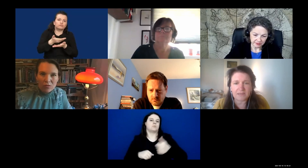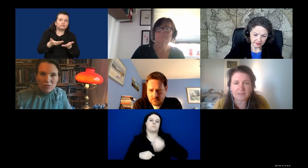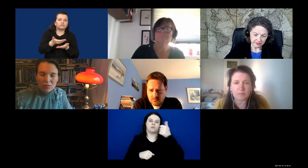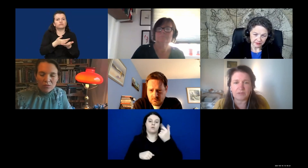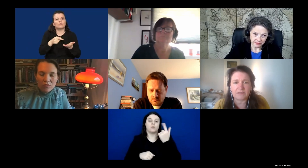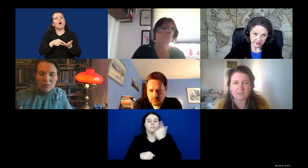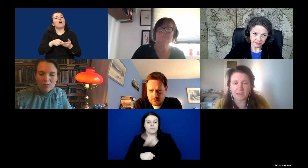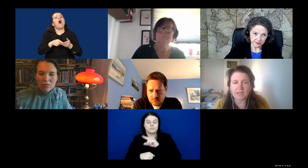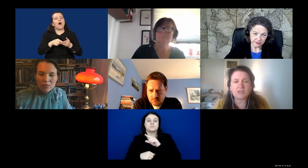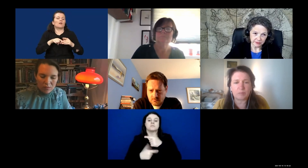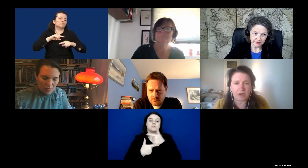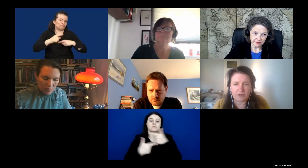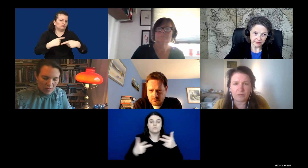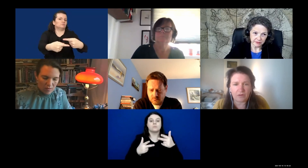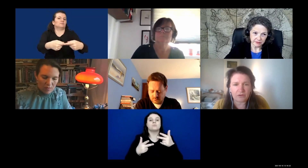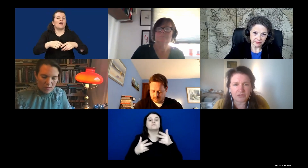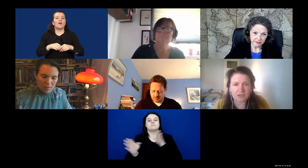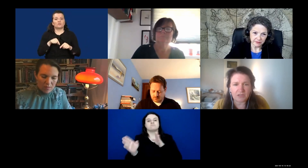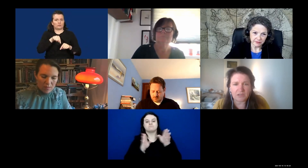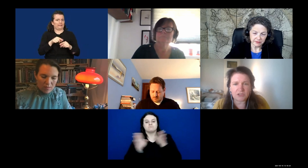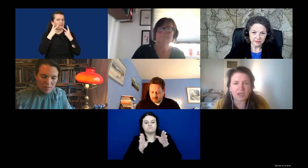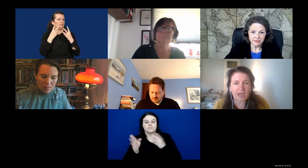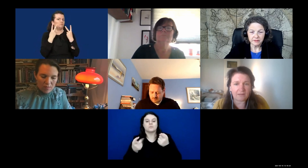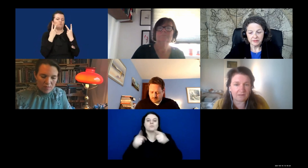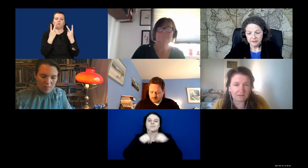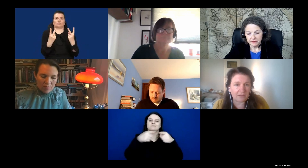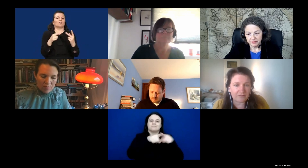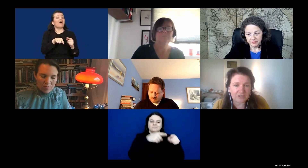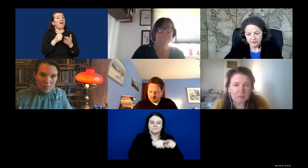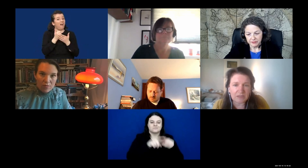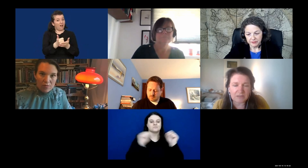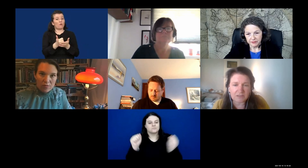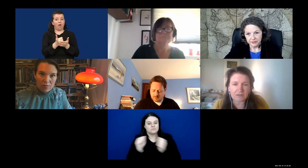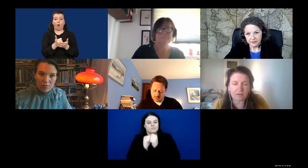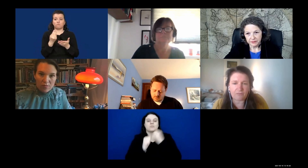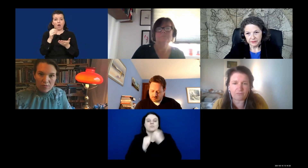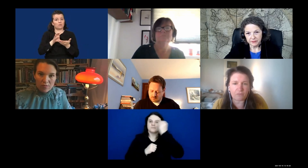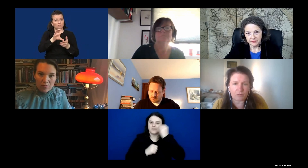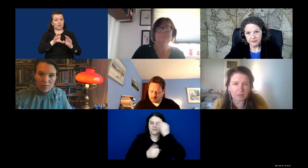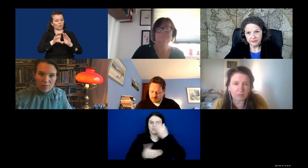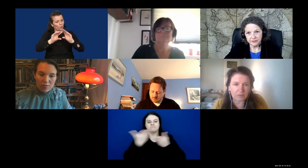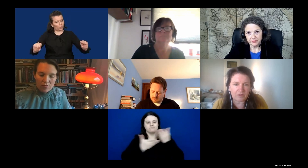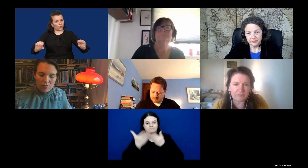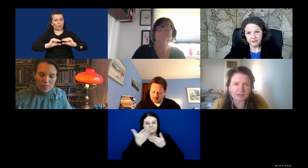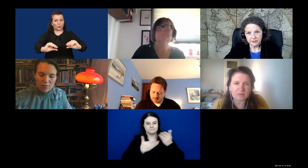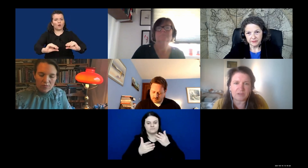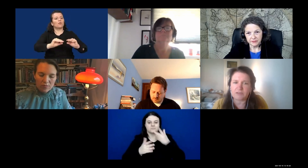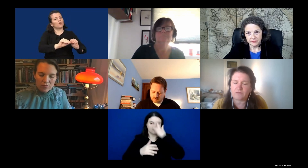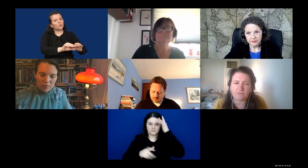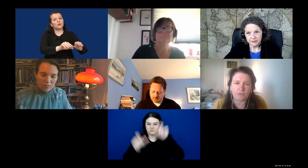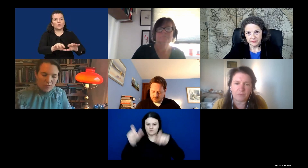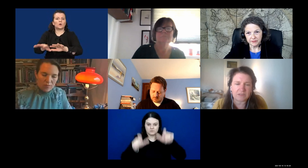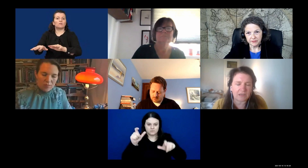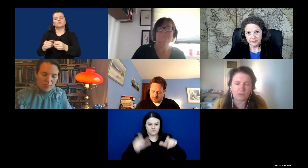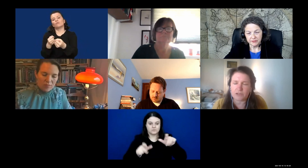things accessible, is to partner with others to get the lived experience from people with the lived